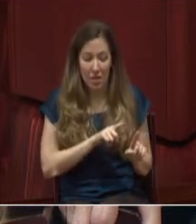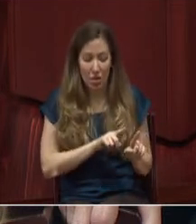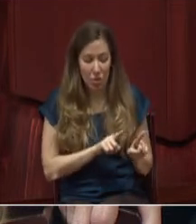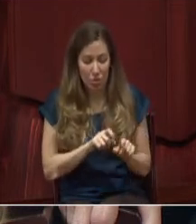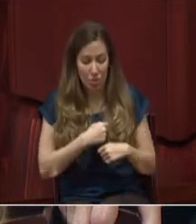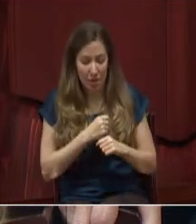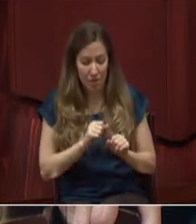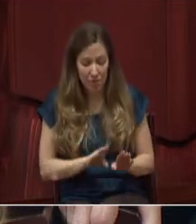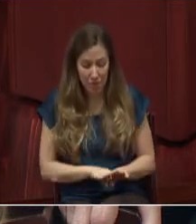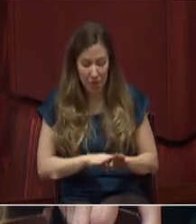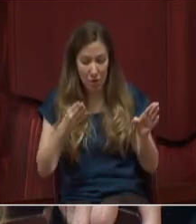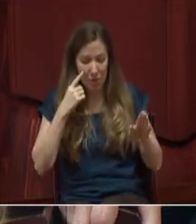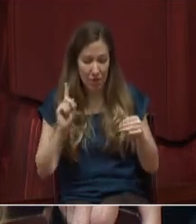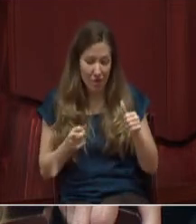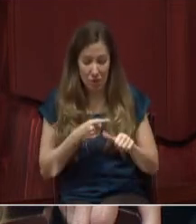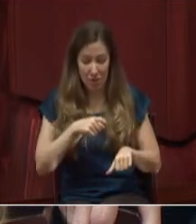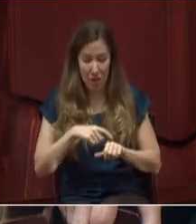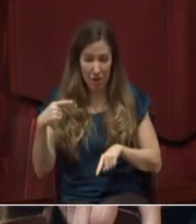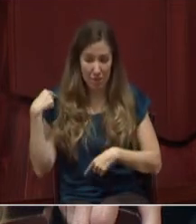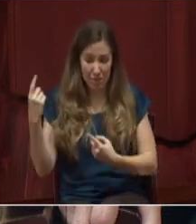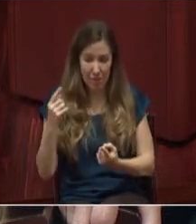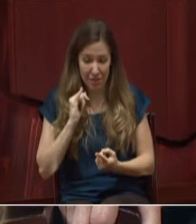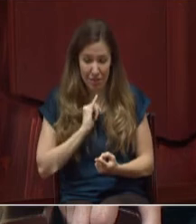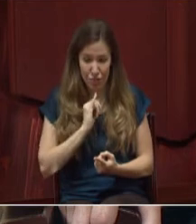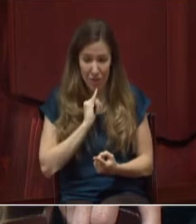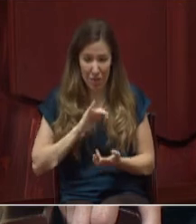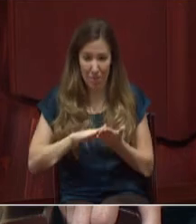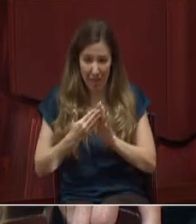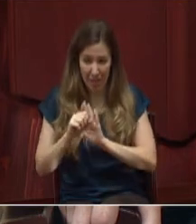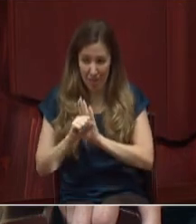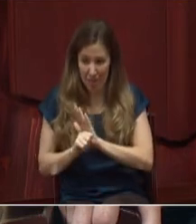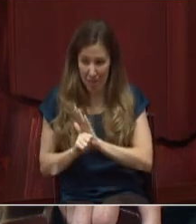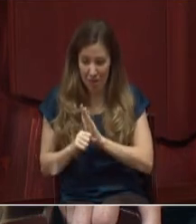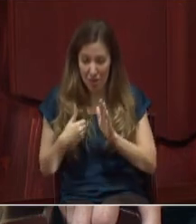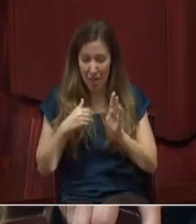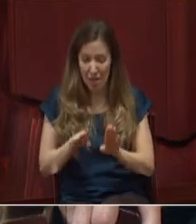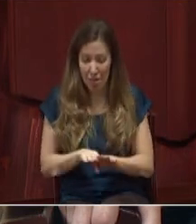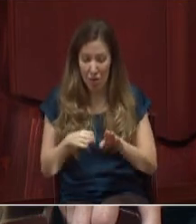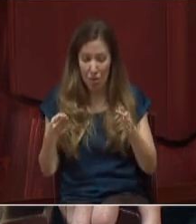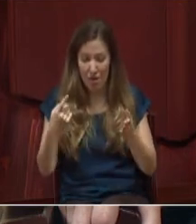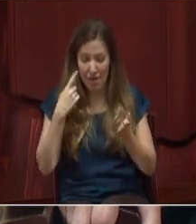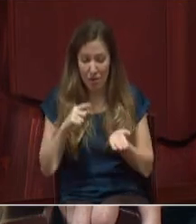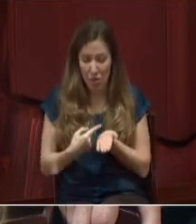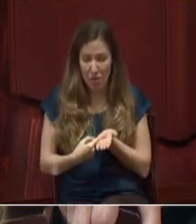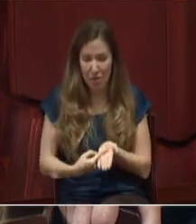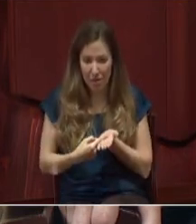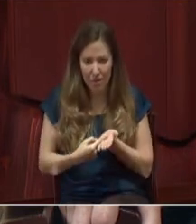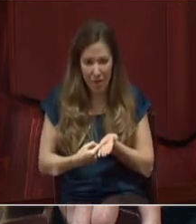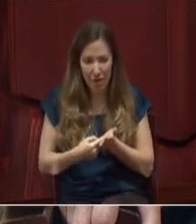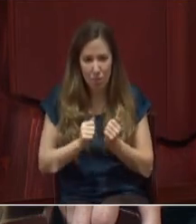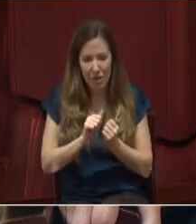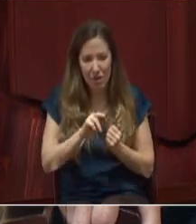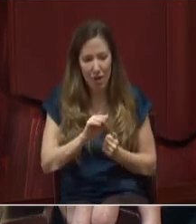first time since Israel became a state for a dialogue with an Arab leader, Anwar Sadat,